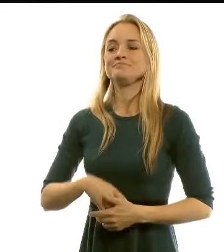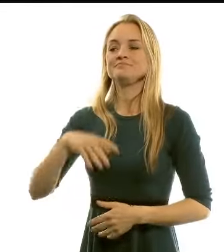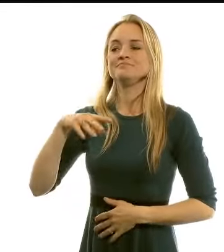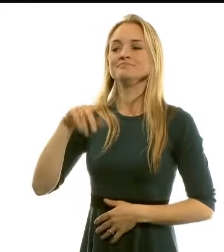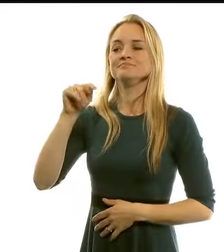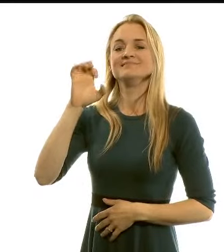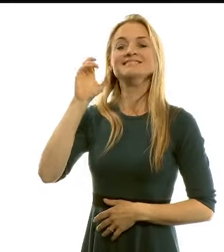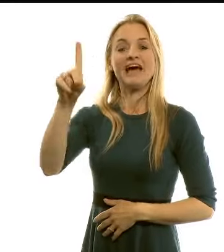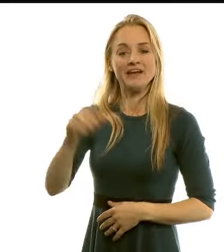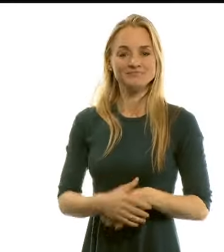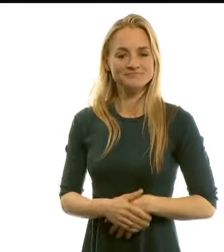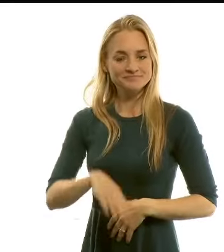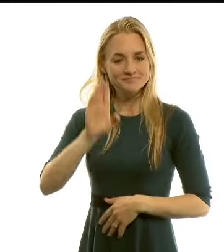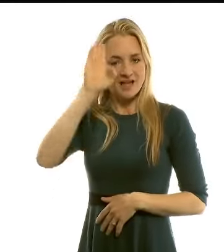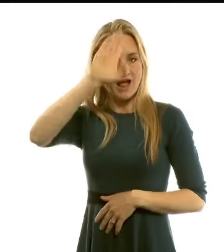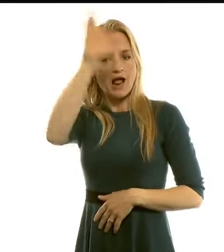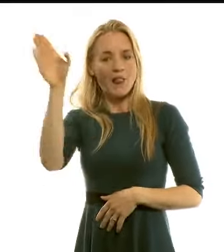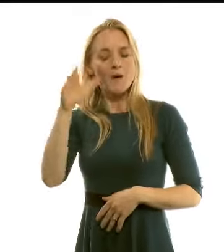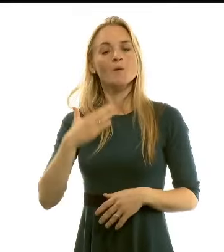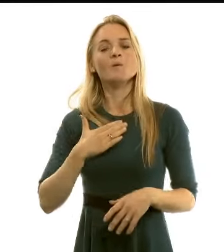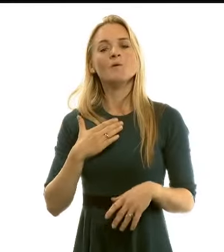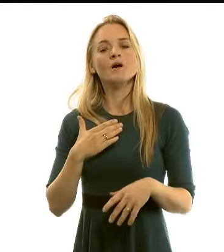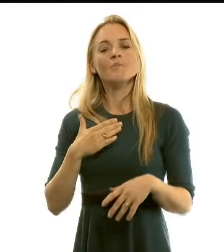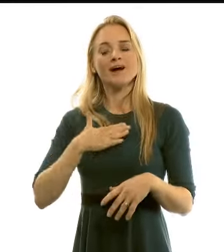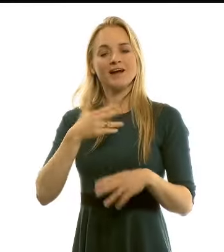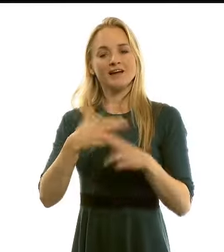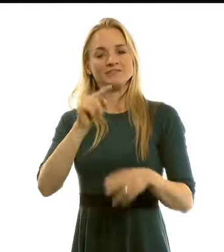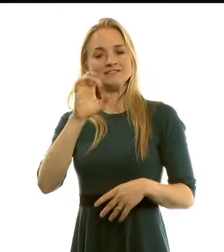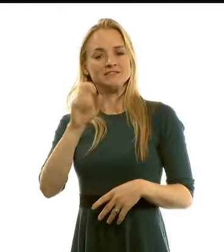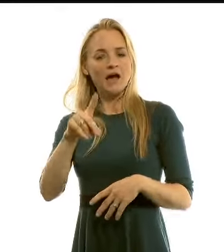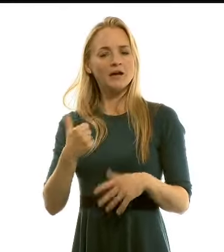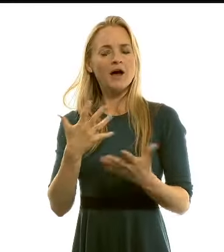Hello, my name is Ted, and I would love to know how you